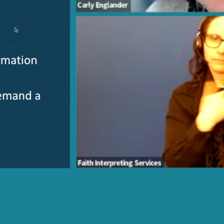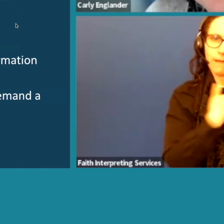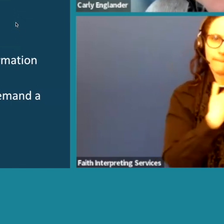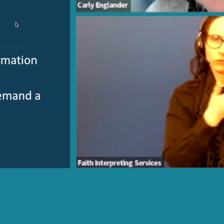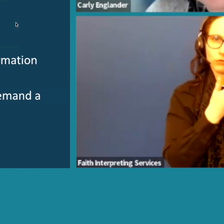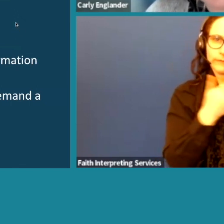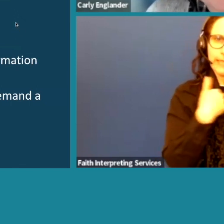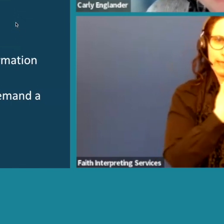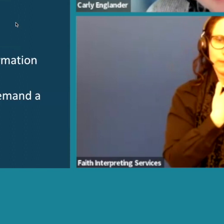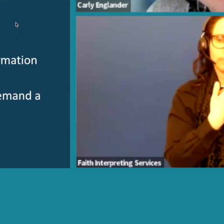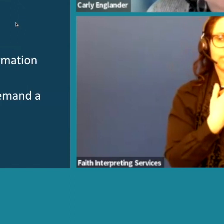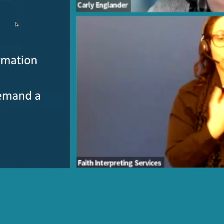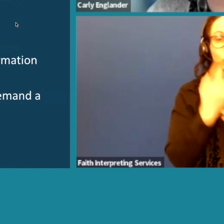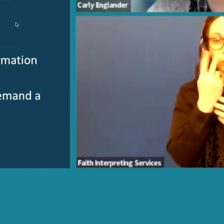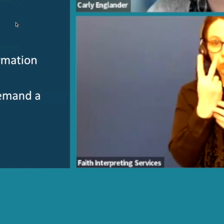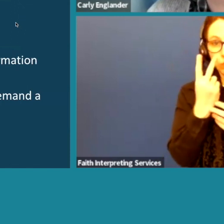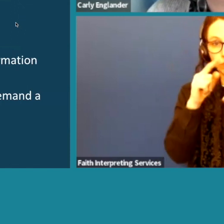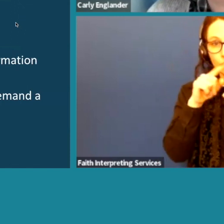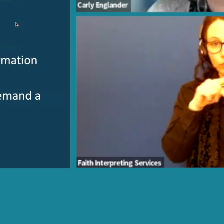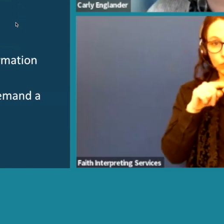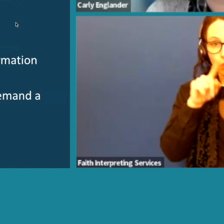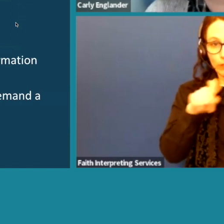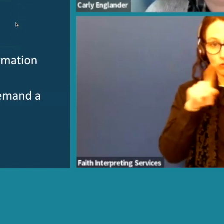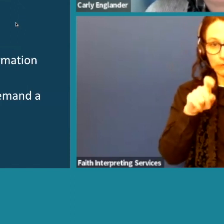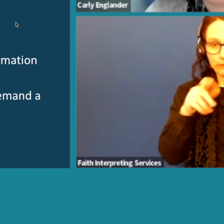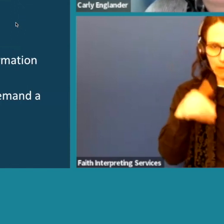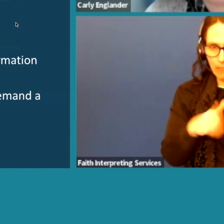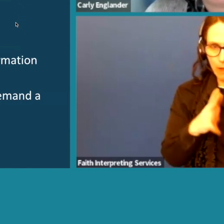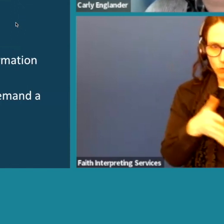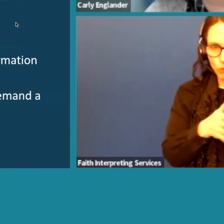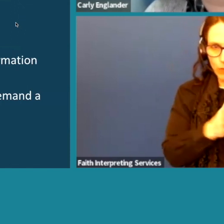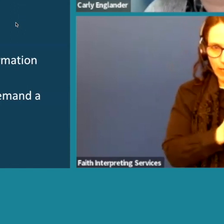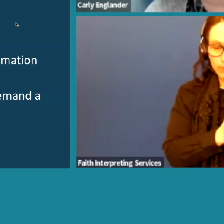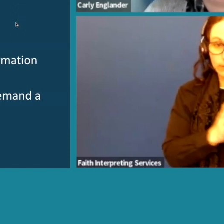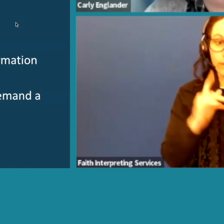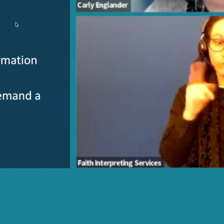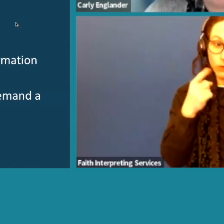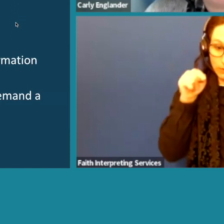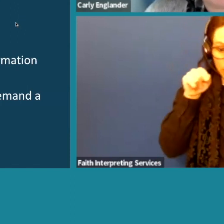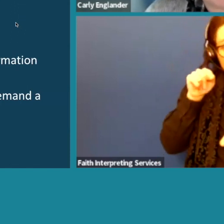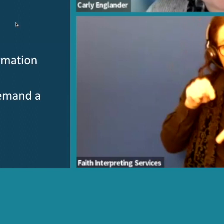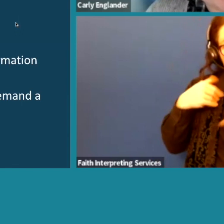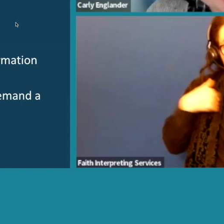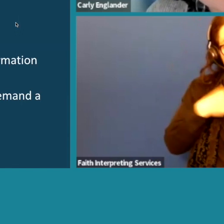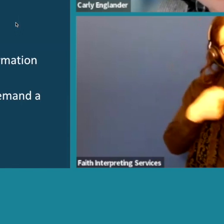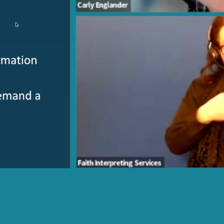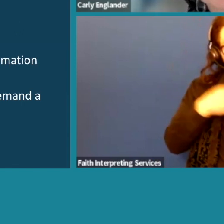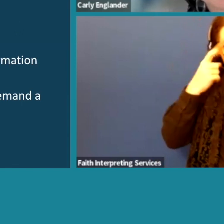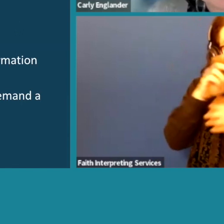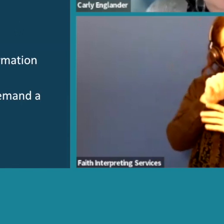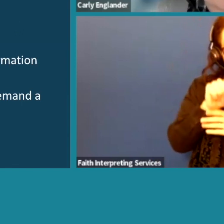that are allowed to be asked. The first being, is this animal an animal required because of a disability?